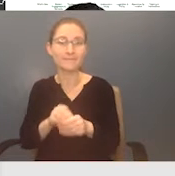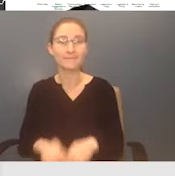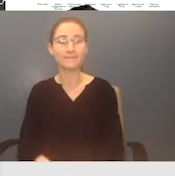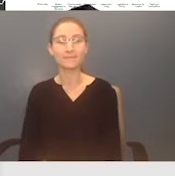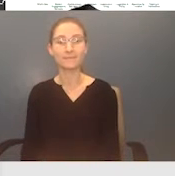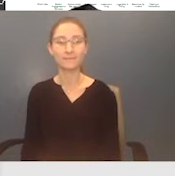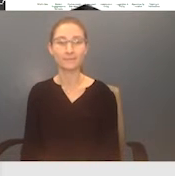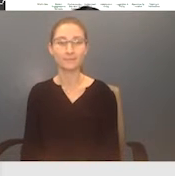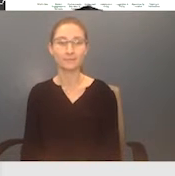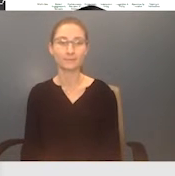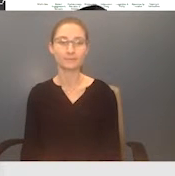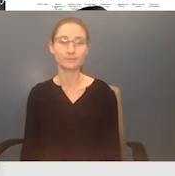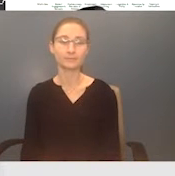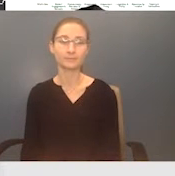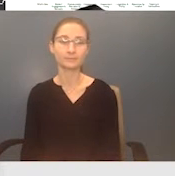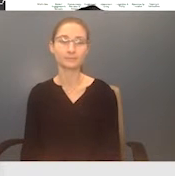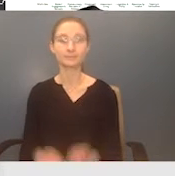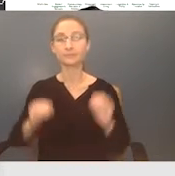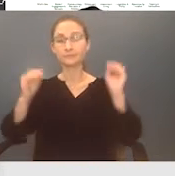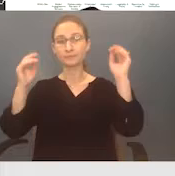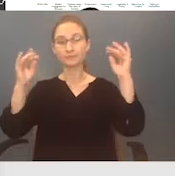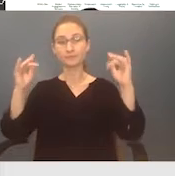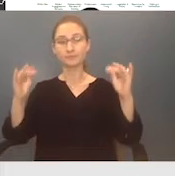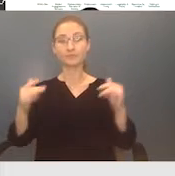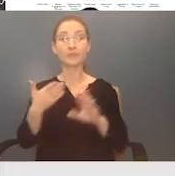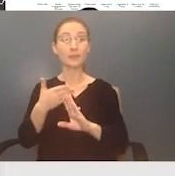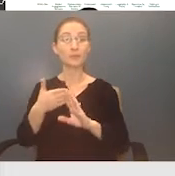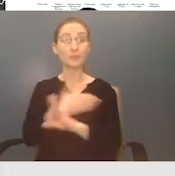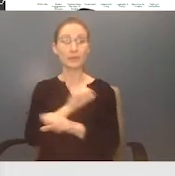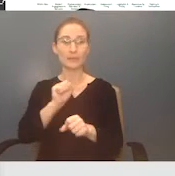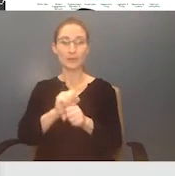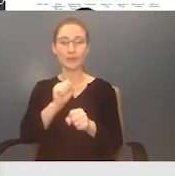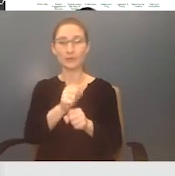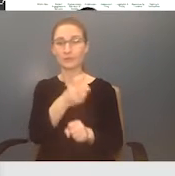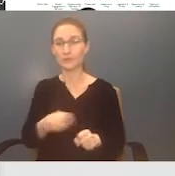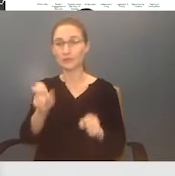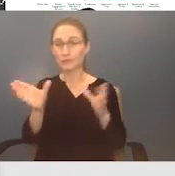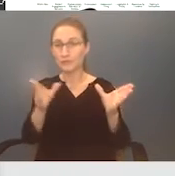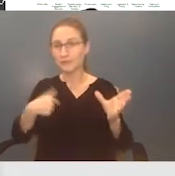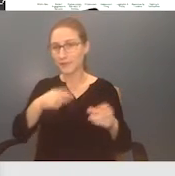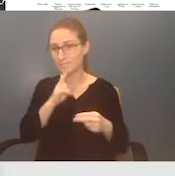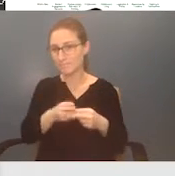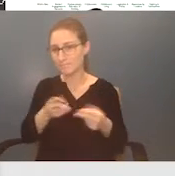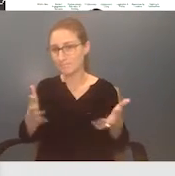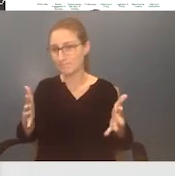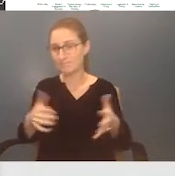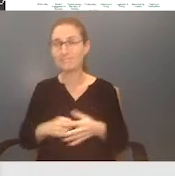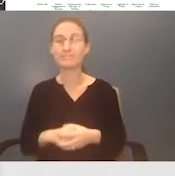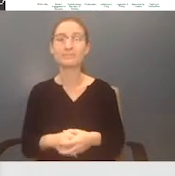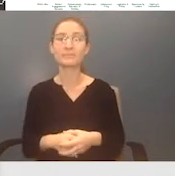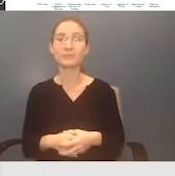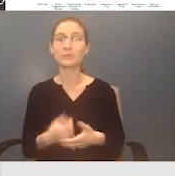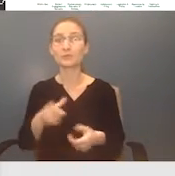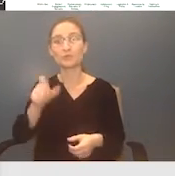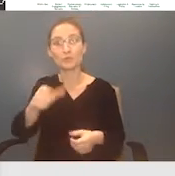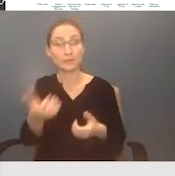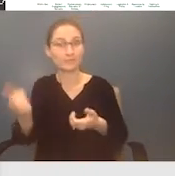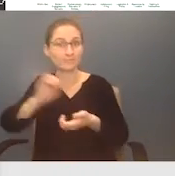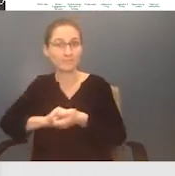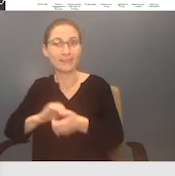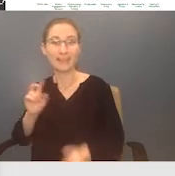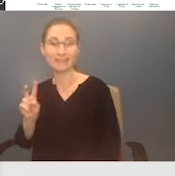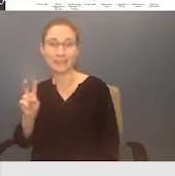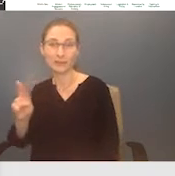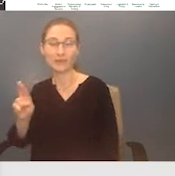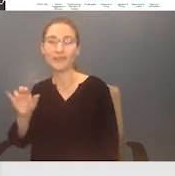on the student's needs. Talks about pre-employment transition services, which I've already mentioned, but definitely getting connected to Voc